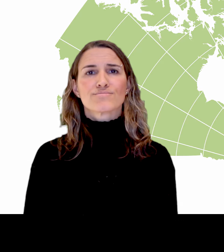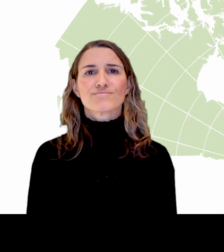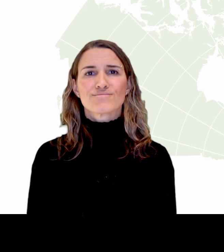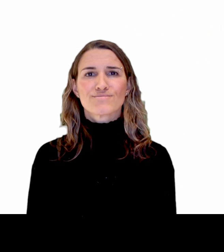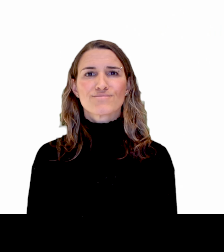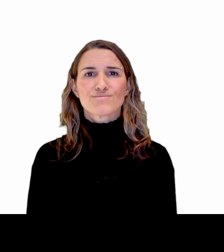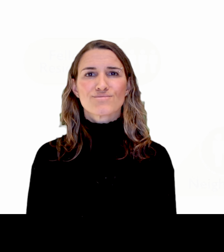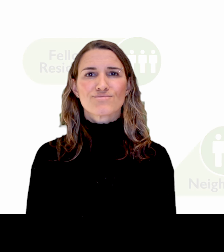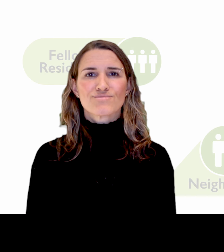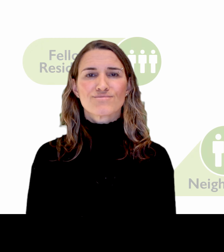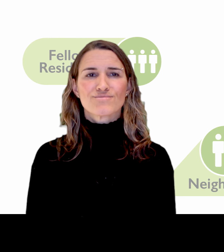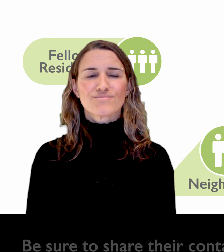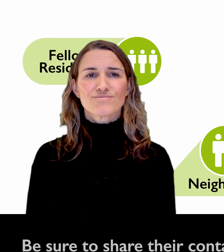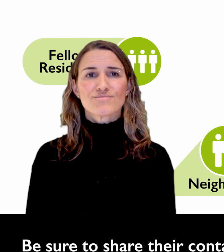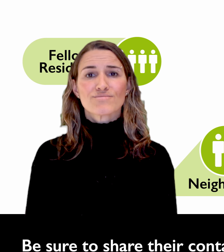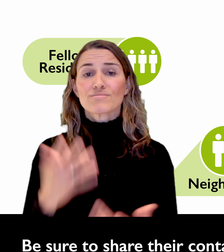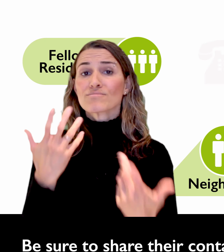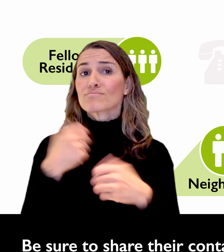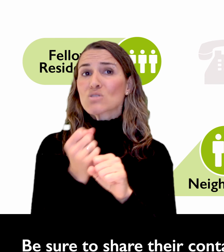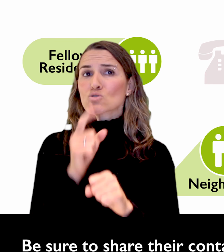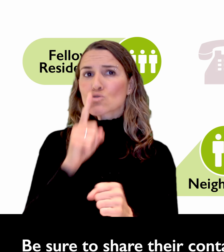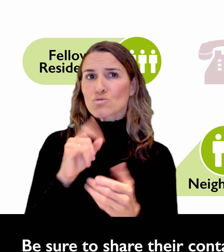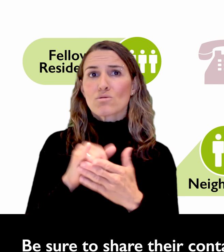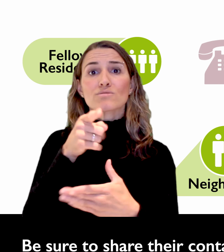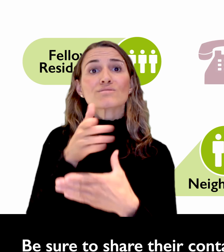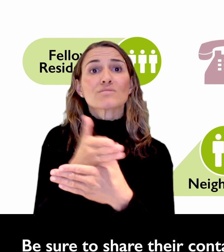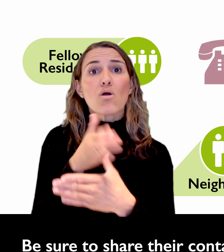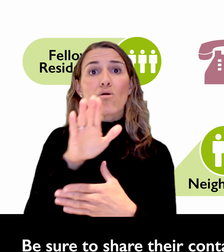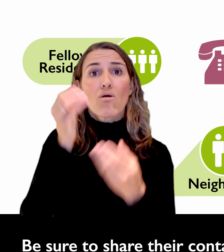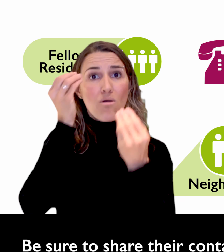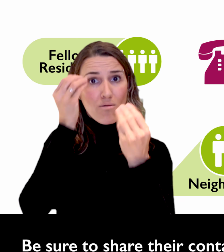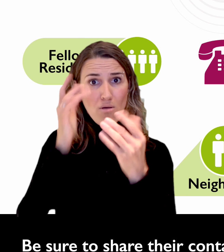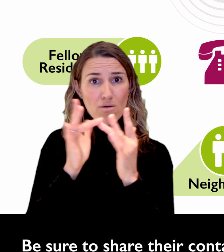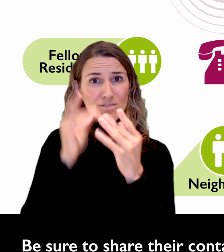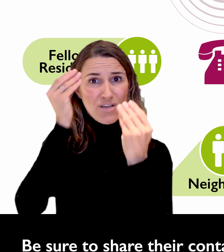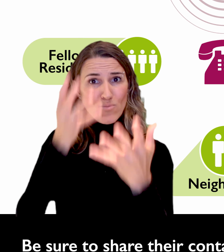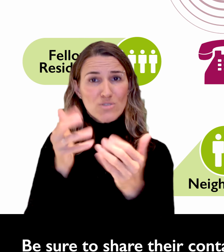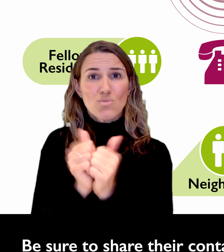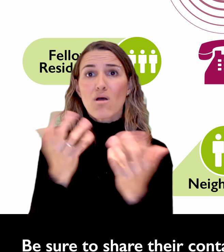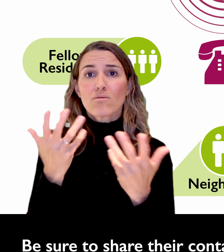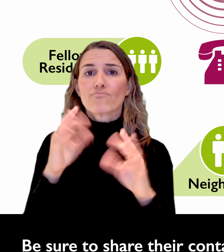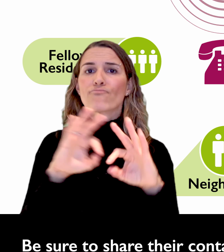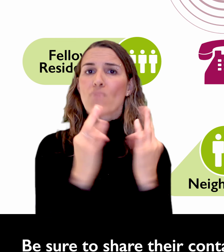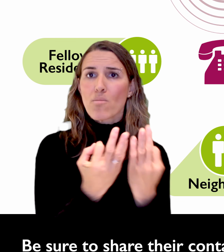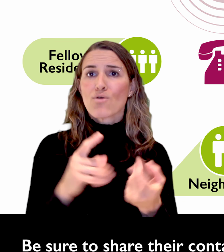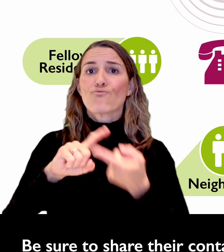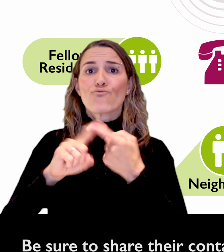support network for every emergency so that you can adapt to changing emergency scenarios.